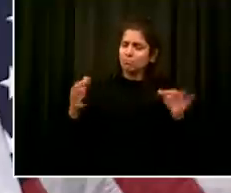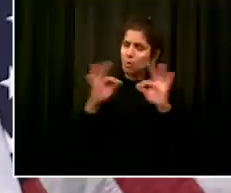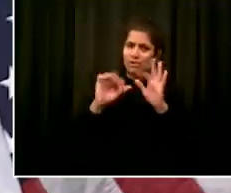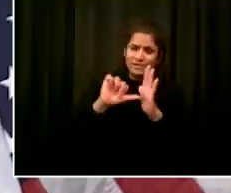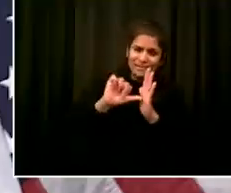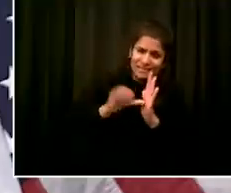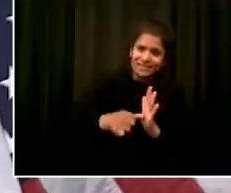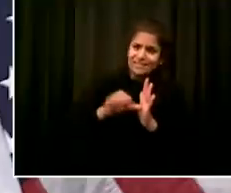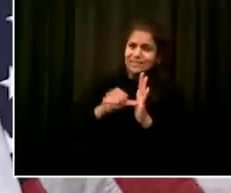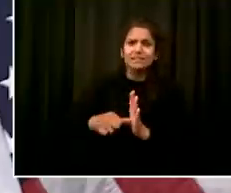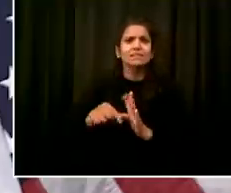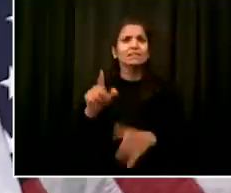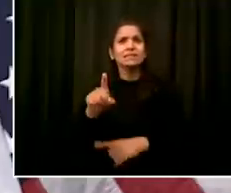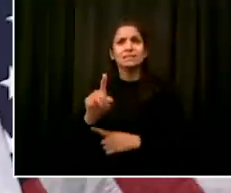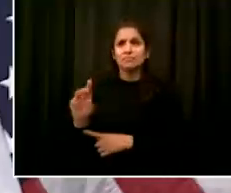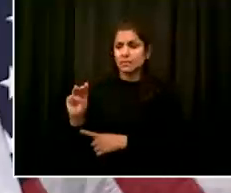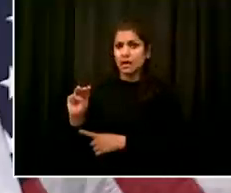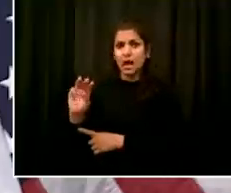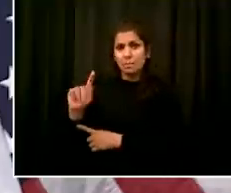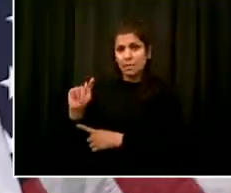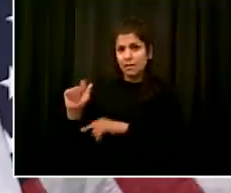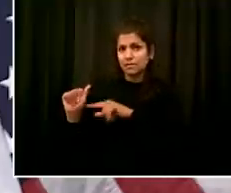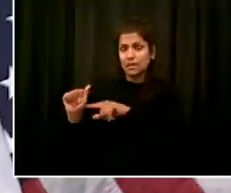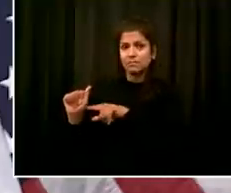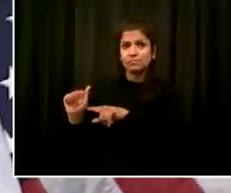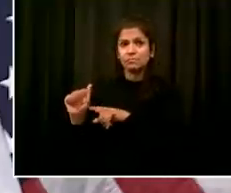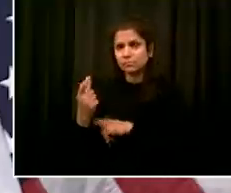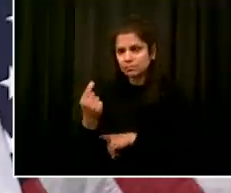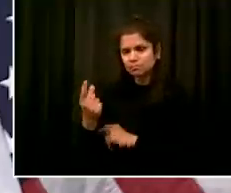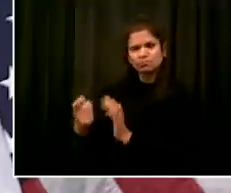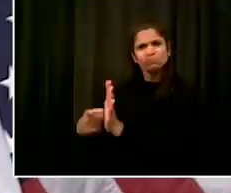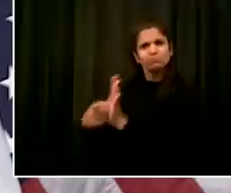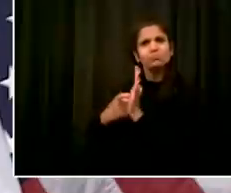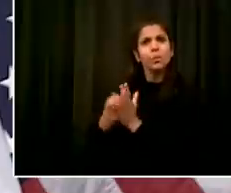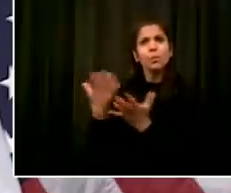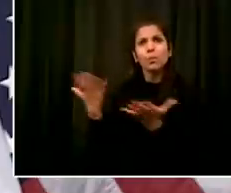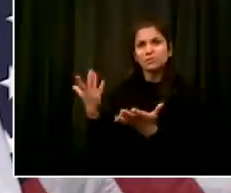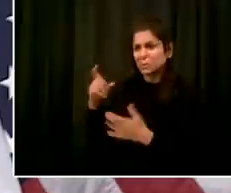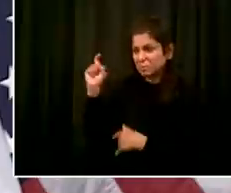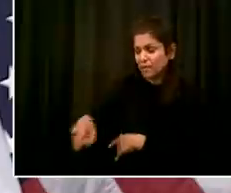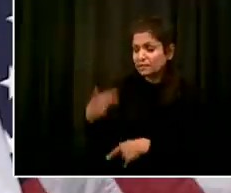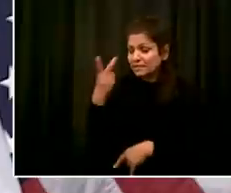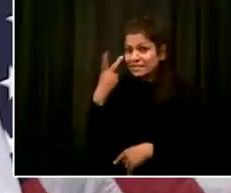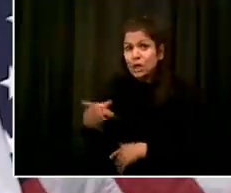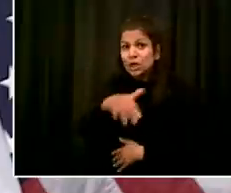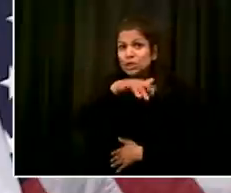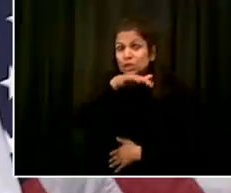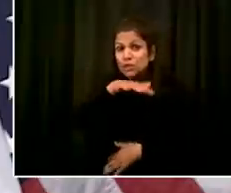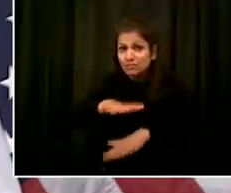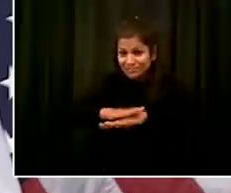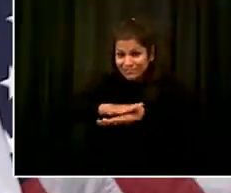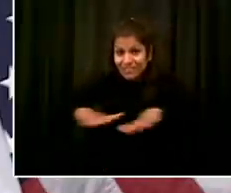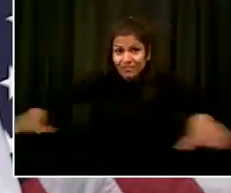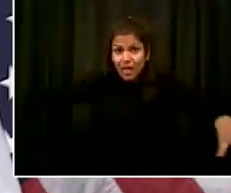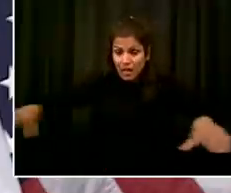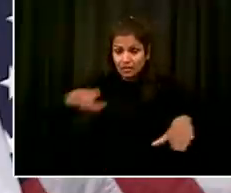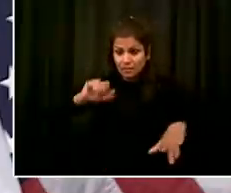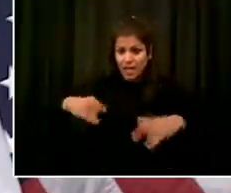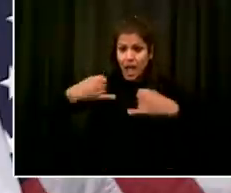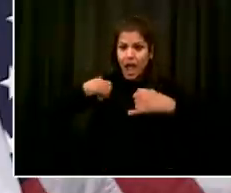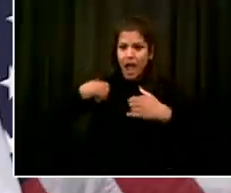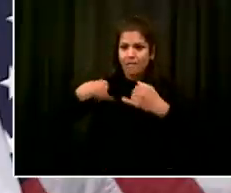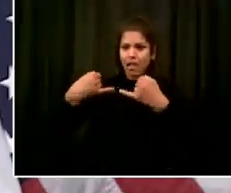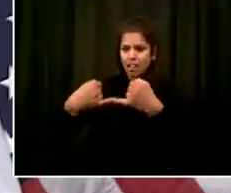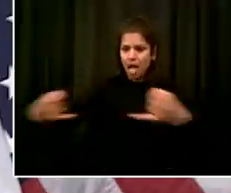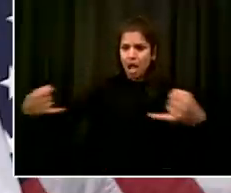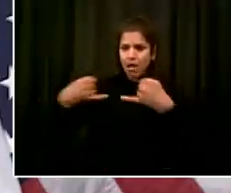a supermarket, a grocery store, someone just put masking tape on the street to say, here's how the line should form. And people have been forming the line that way. They just need some